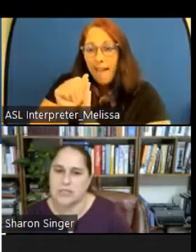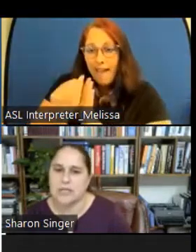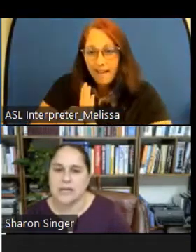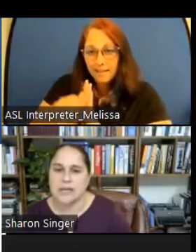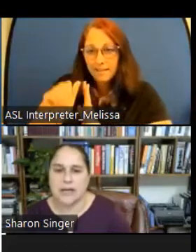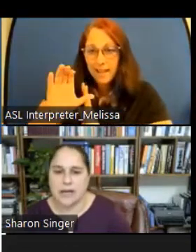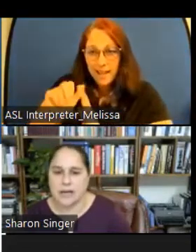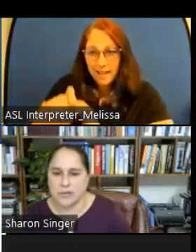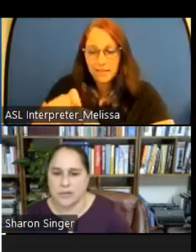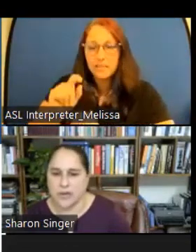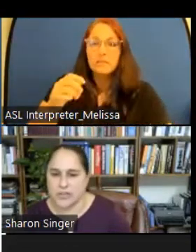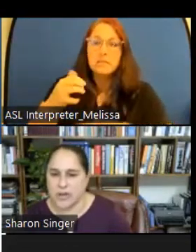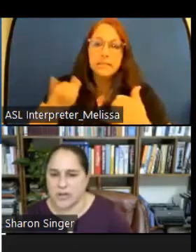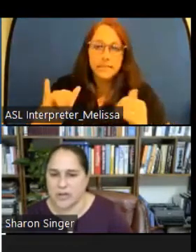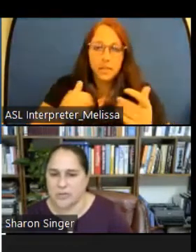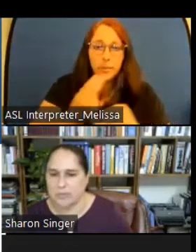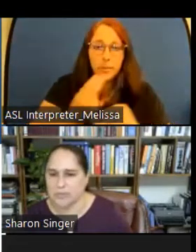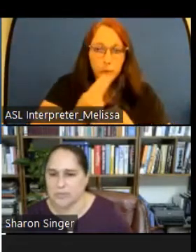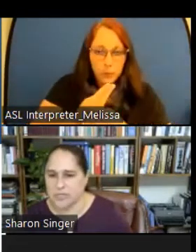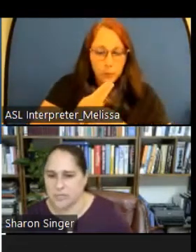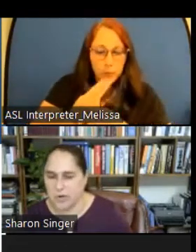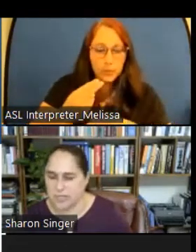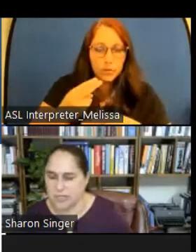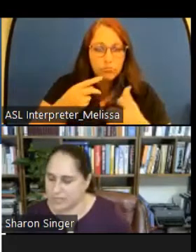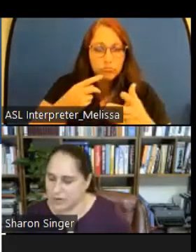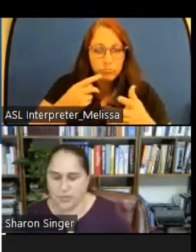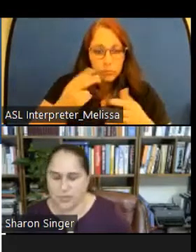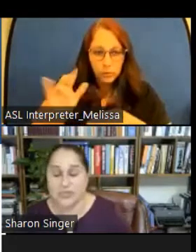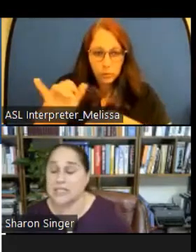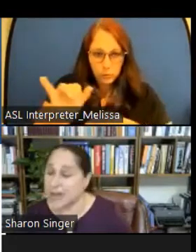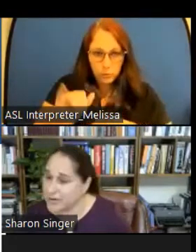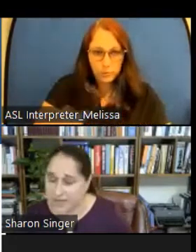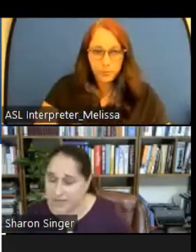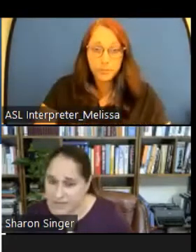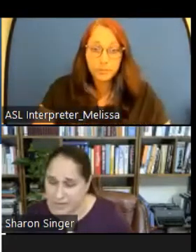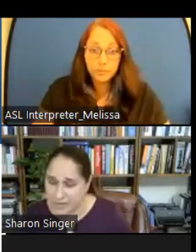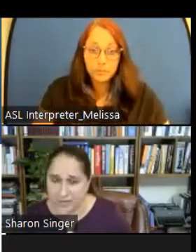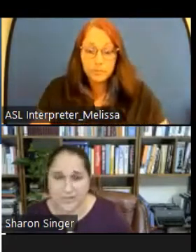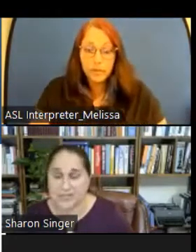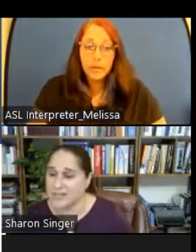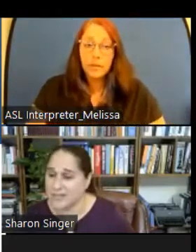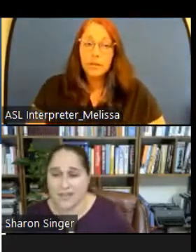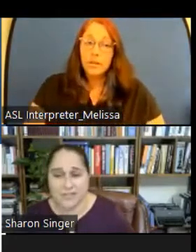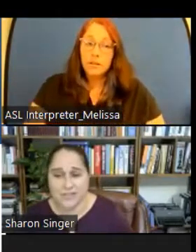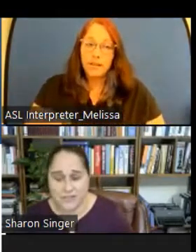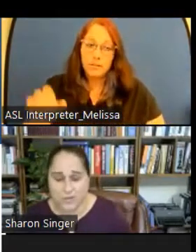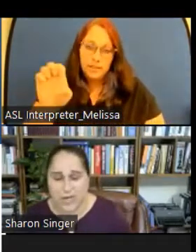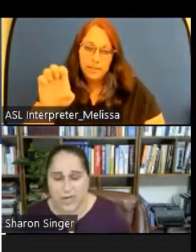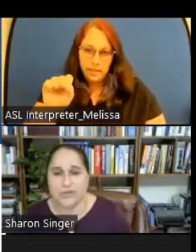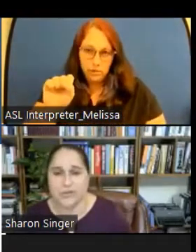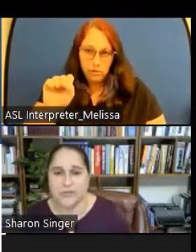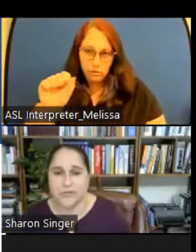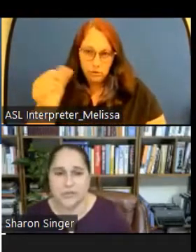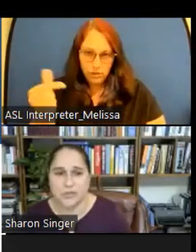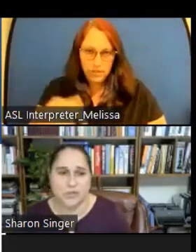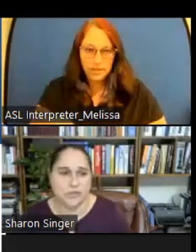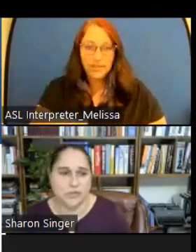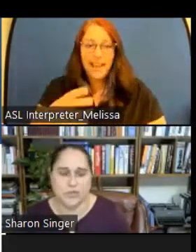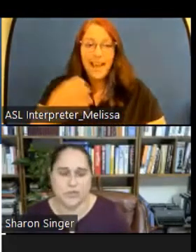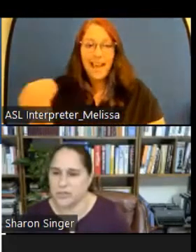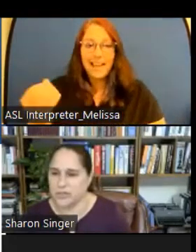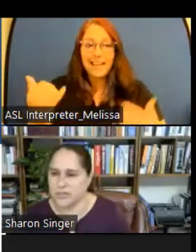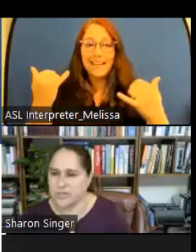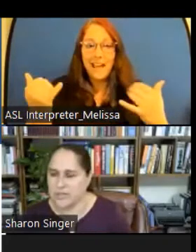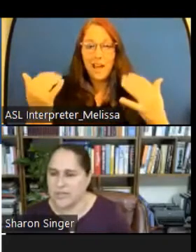areas. And we also have a youth demonstration project. So there is a lot going on in my office, lots of new acronyms for you